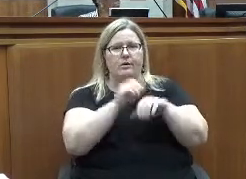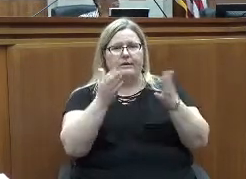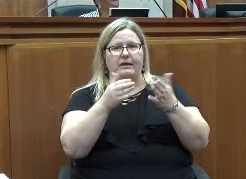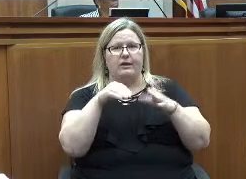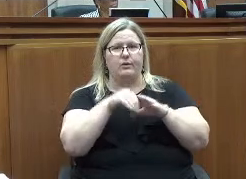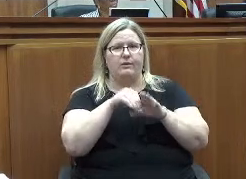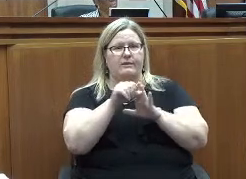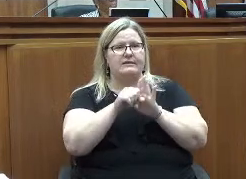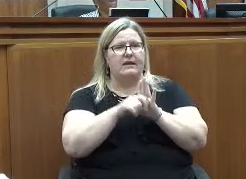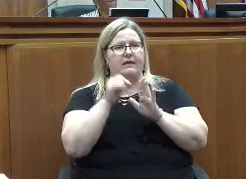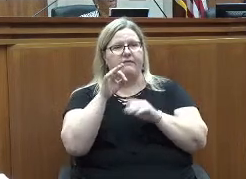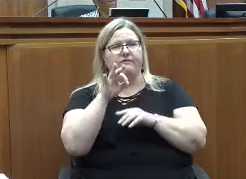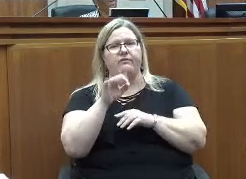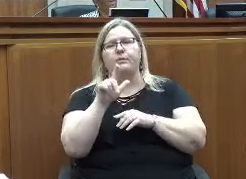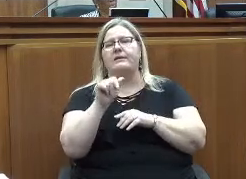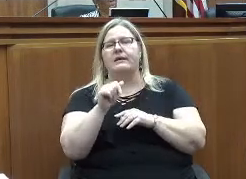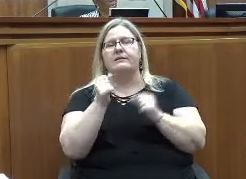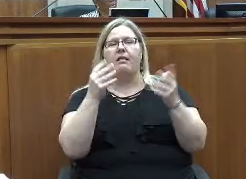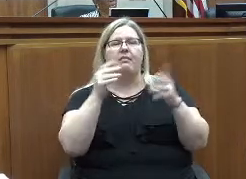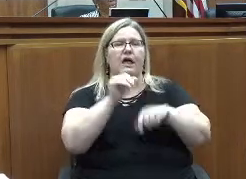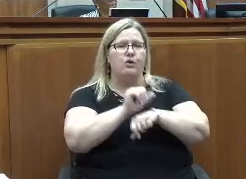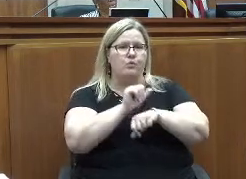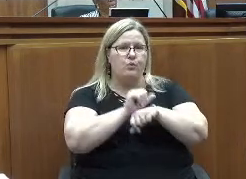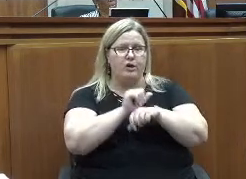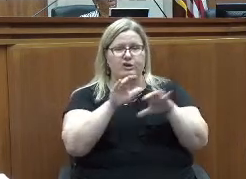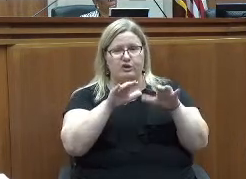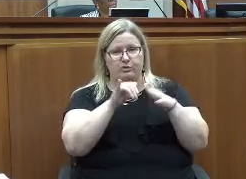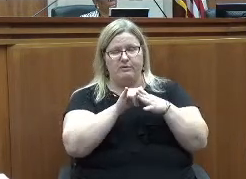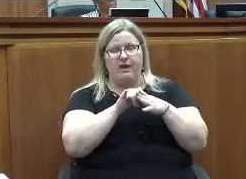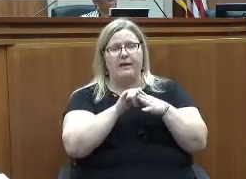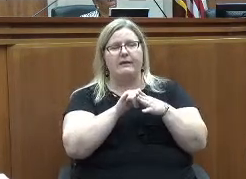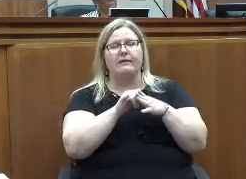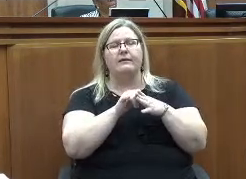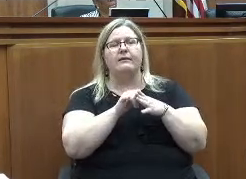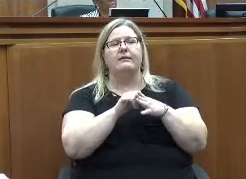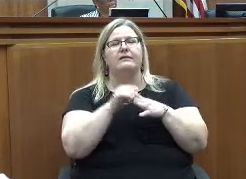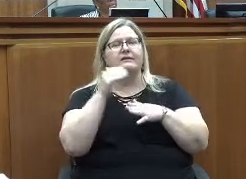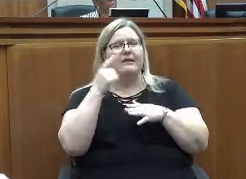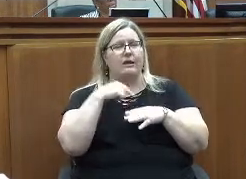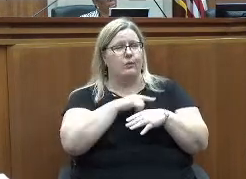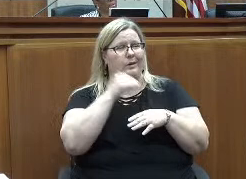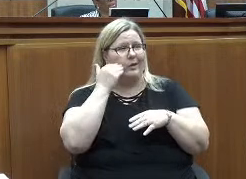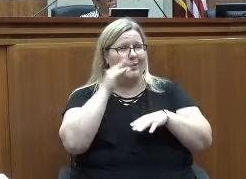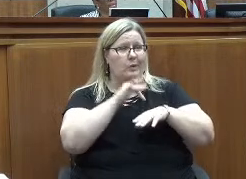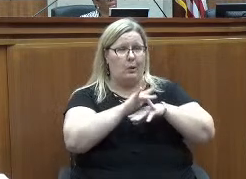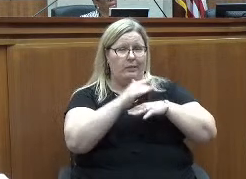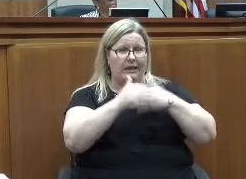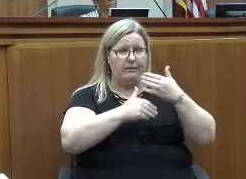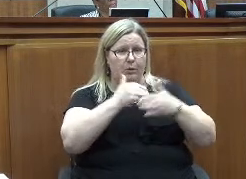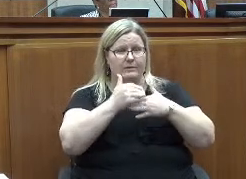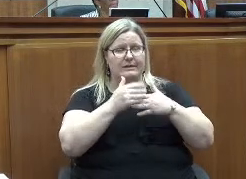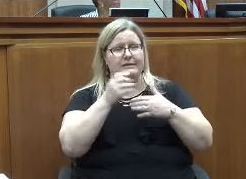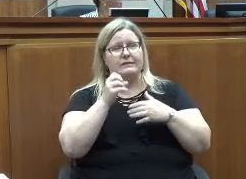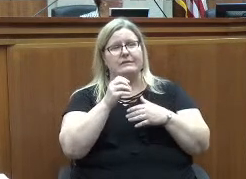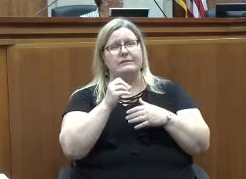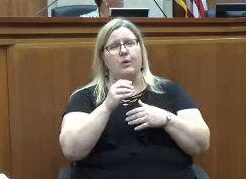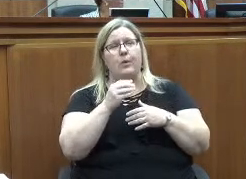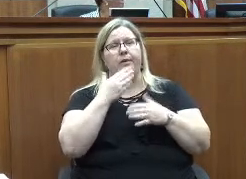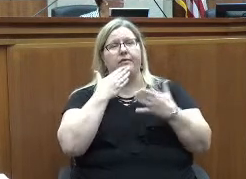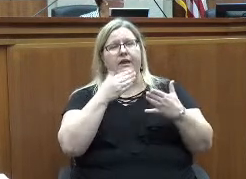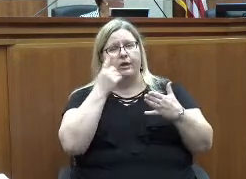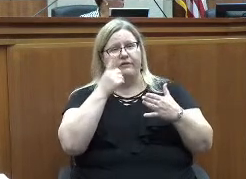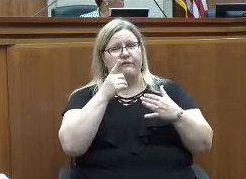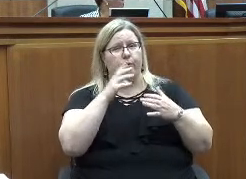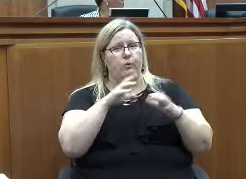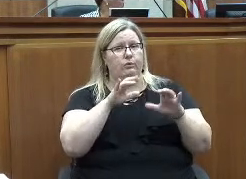lot of work to put an application like this together. We know it's a real thorough process. So I'm just saying thank you for putting yourself